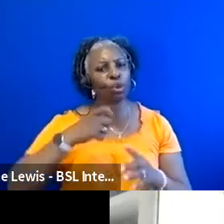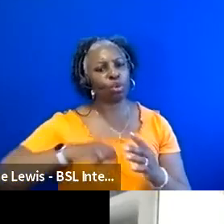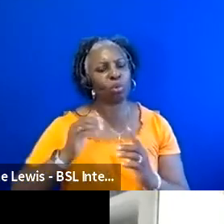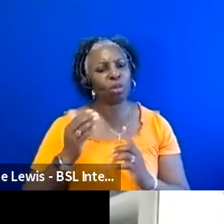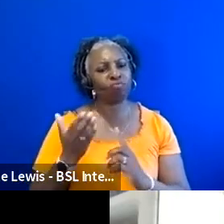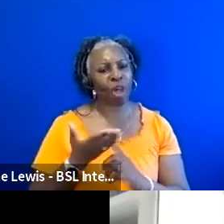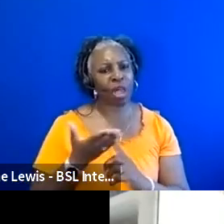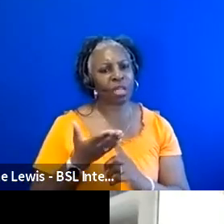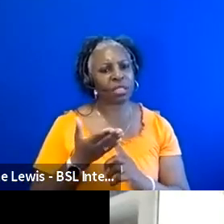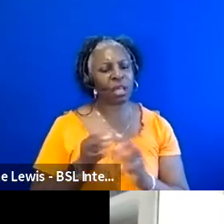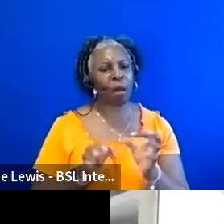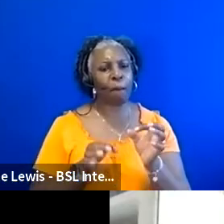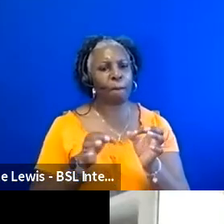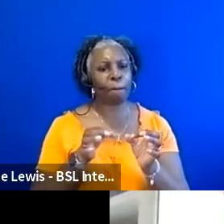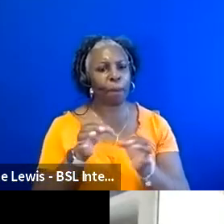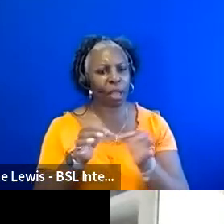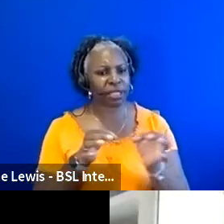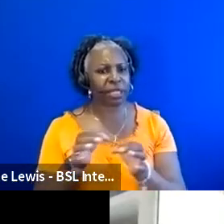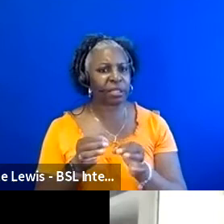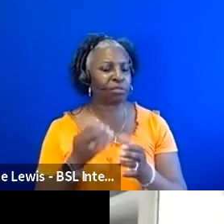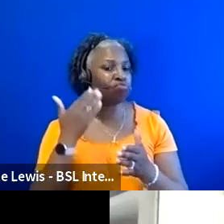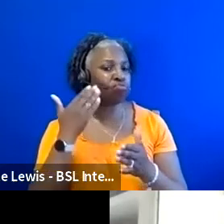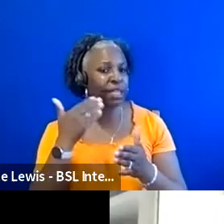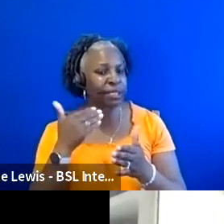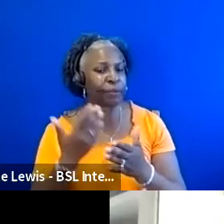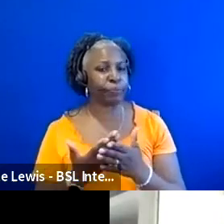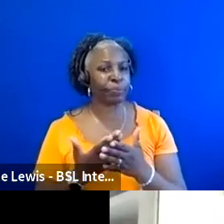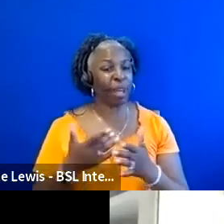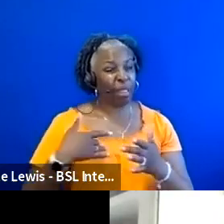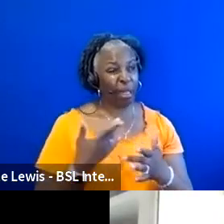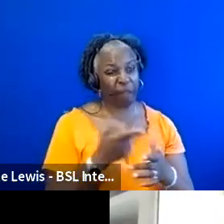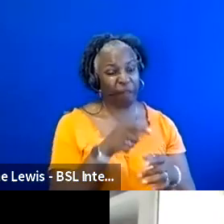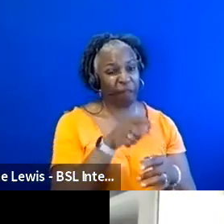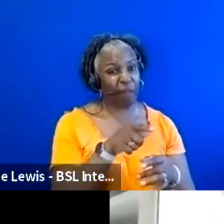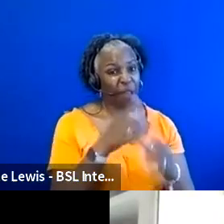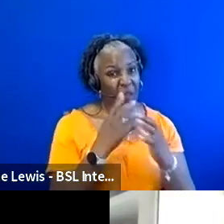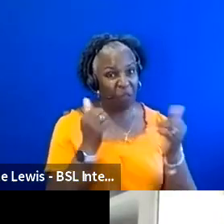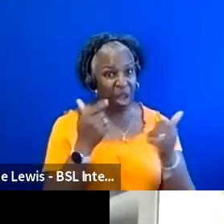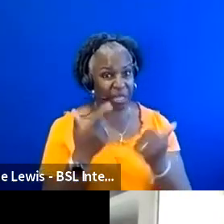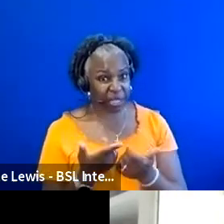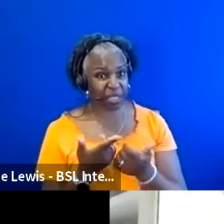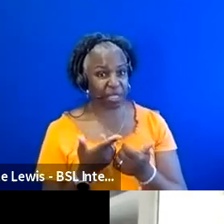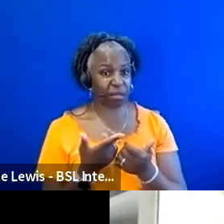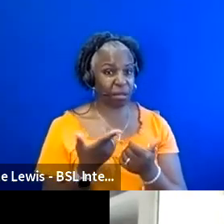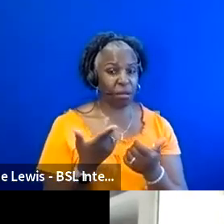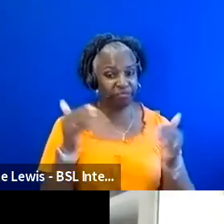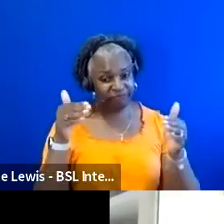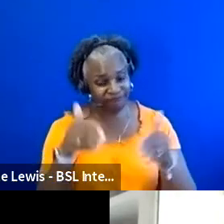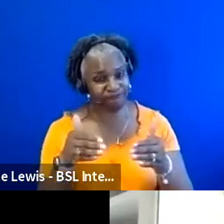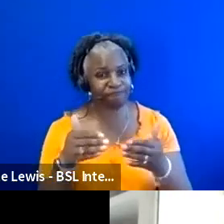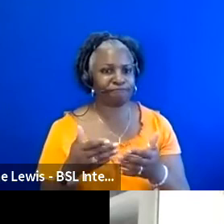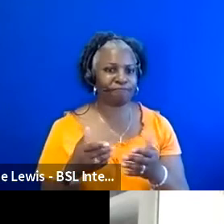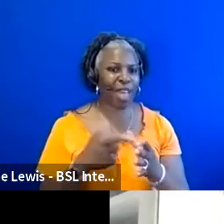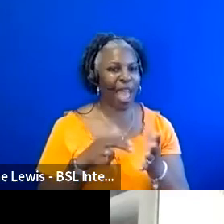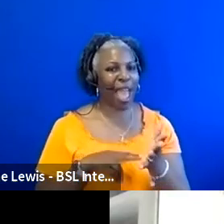racism. She spends a lot of time in France, where she's directing a documentary feature on anti-racism activists and